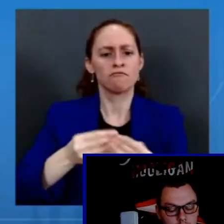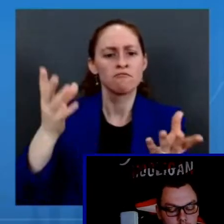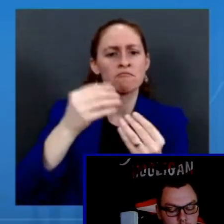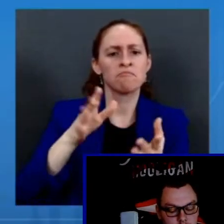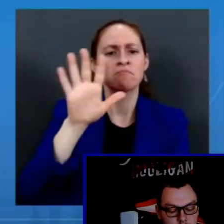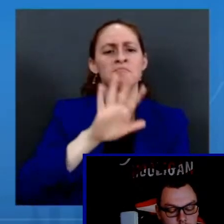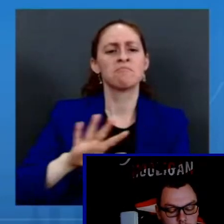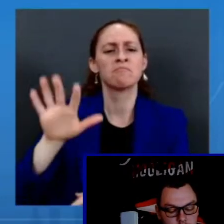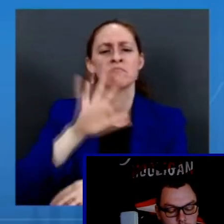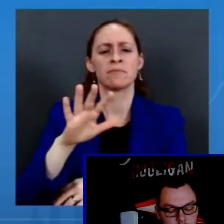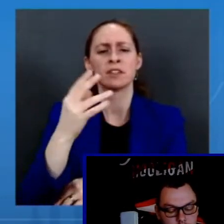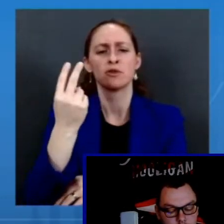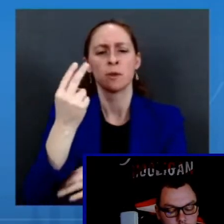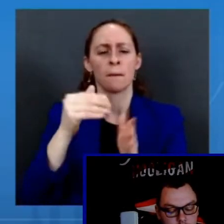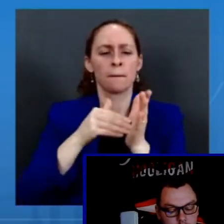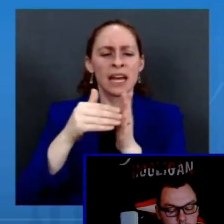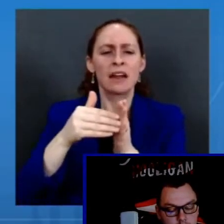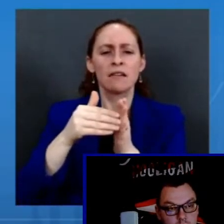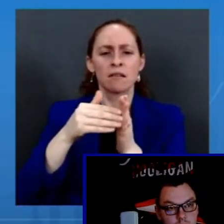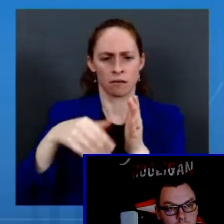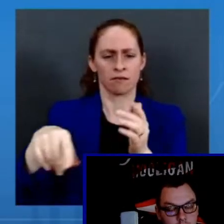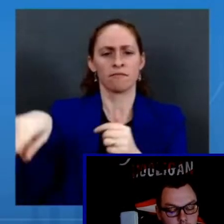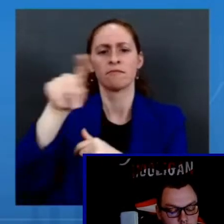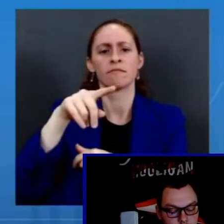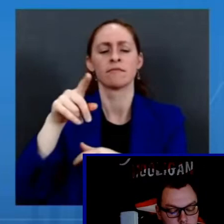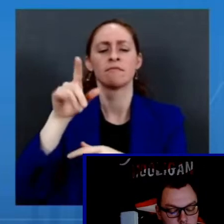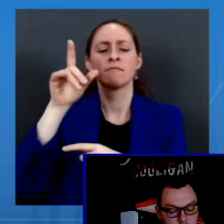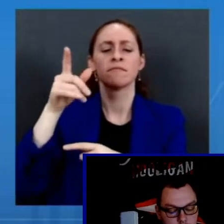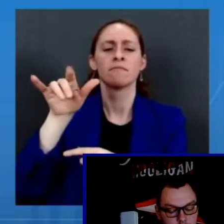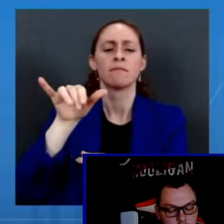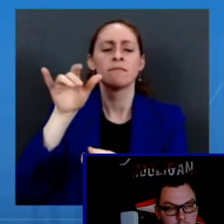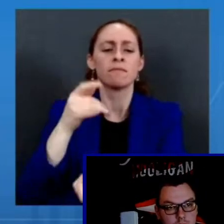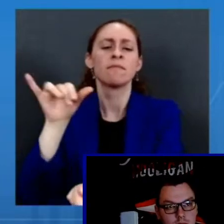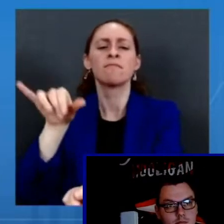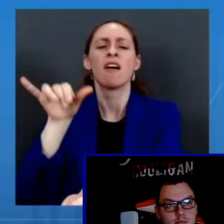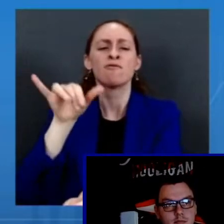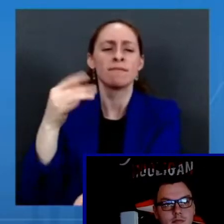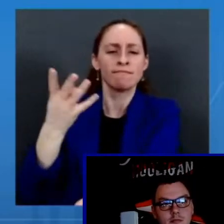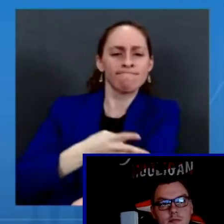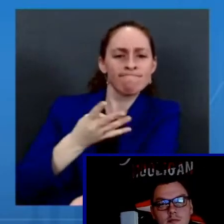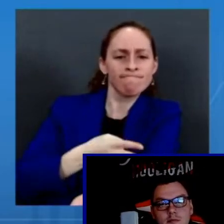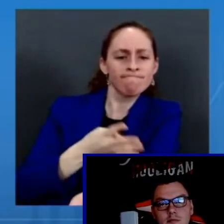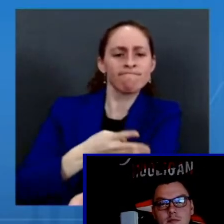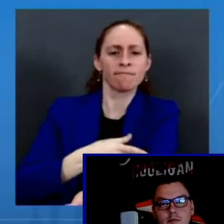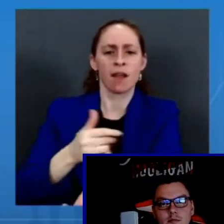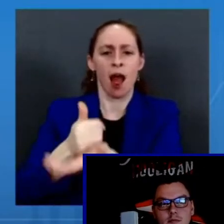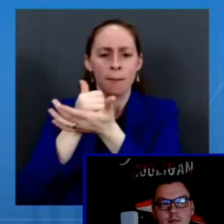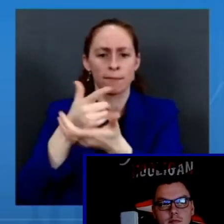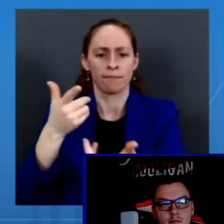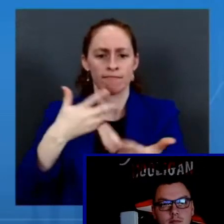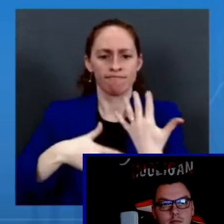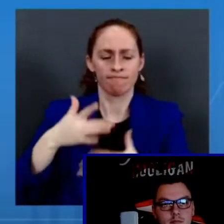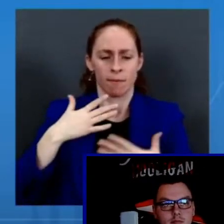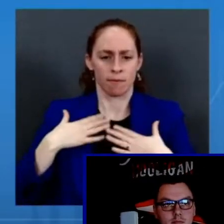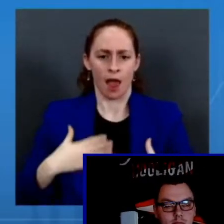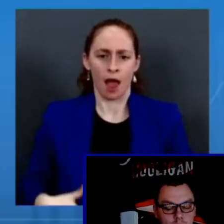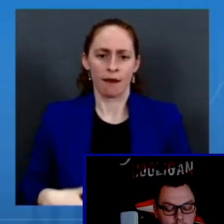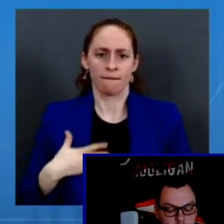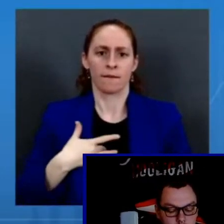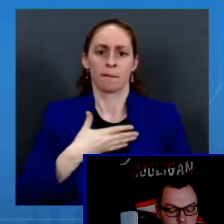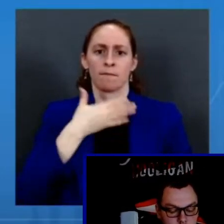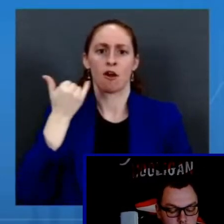save lives. From the moment we learned of Omicron, we began assessing our existing monoclonal antibody